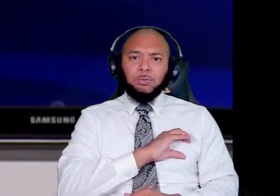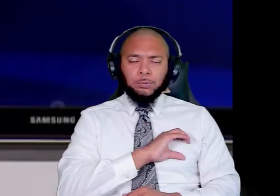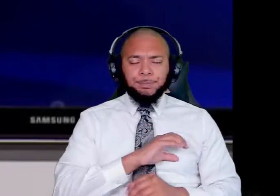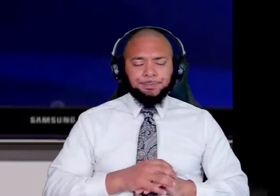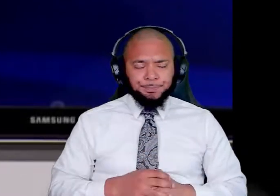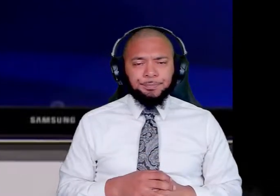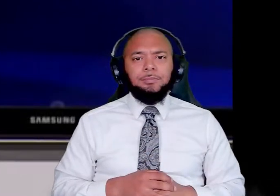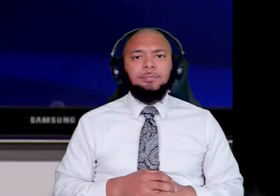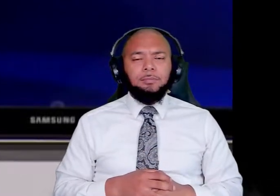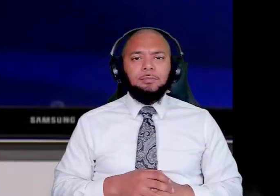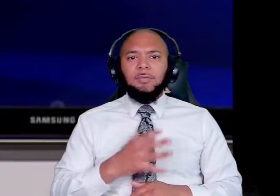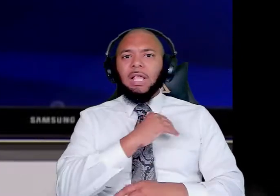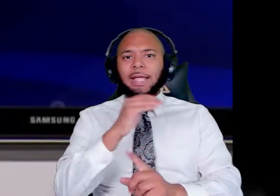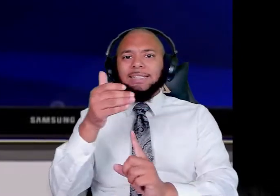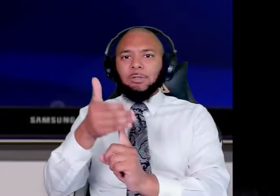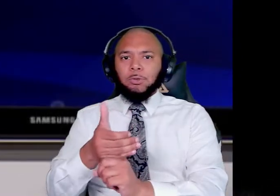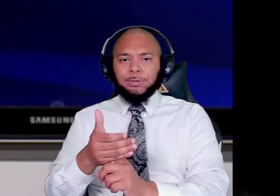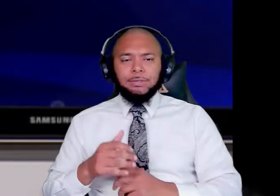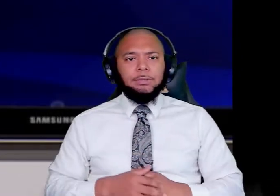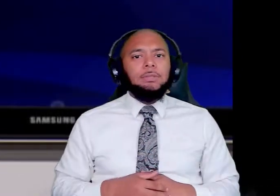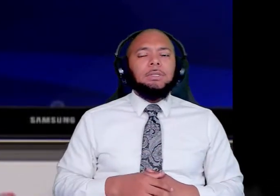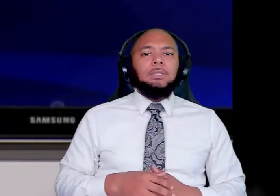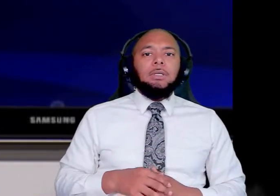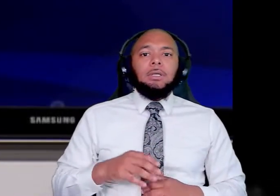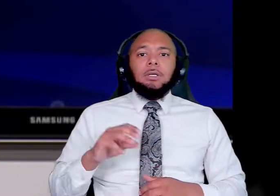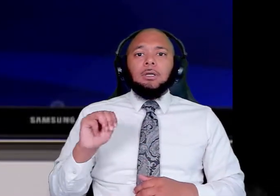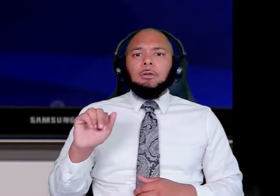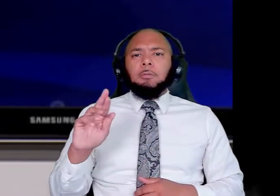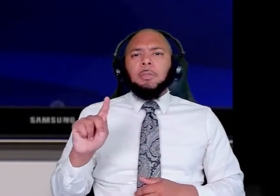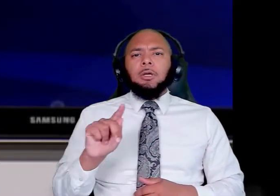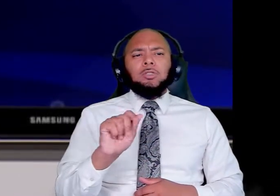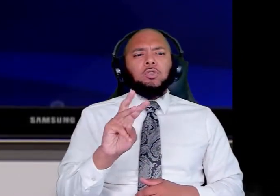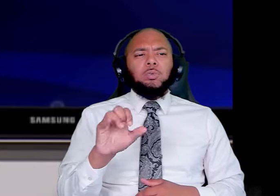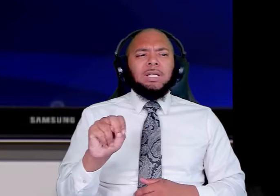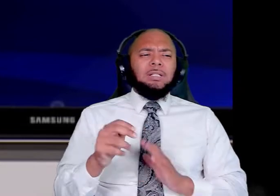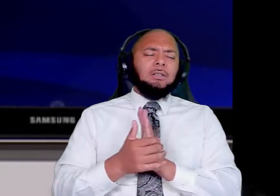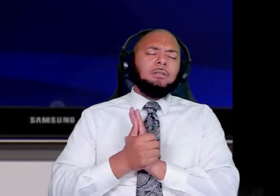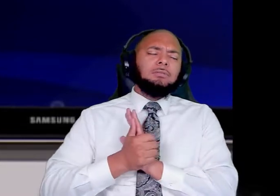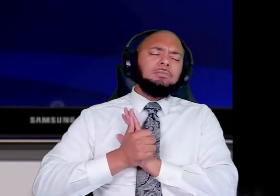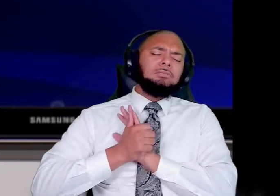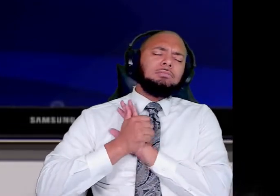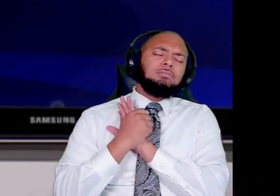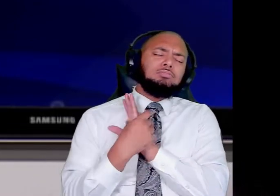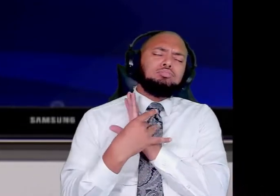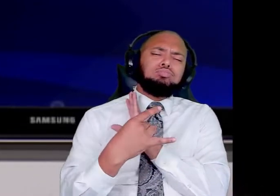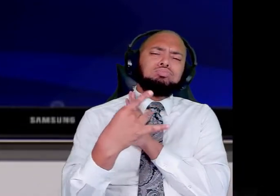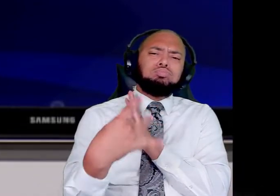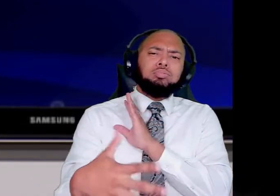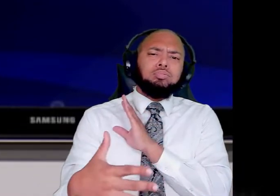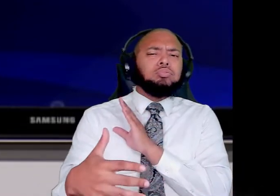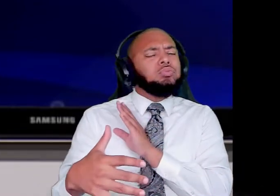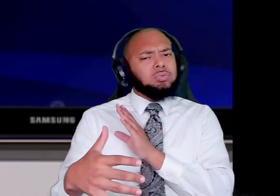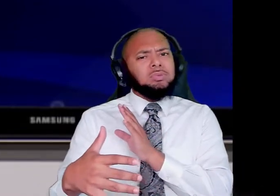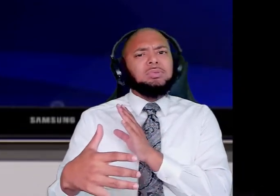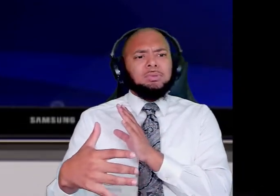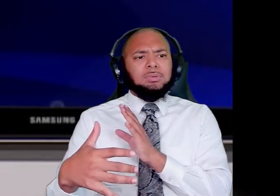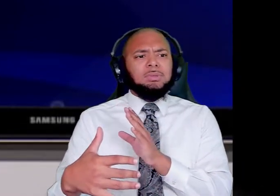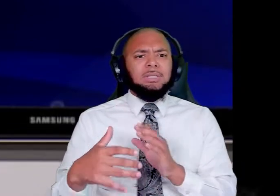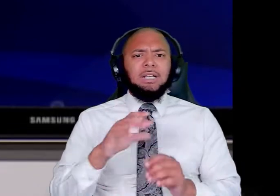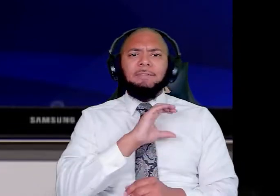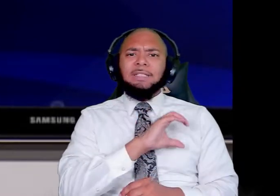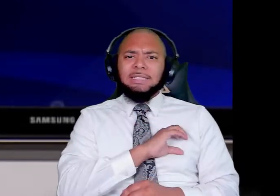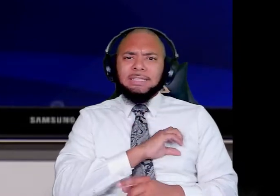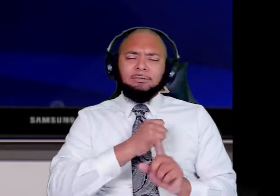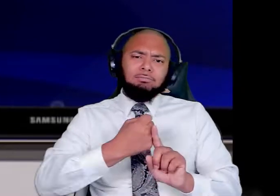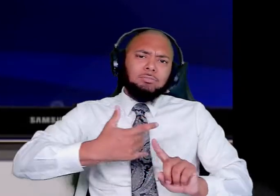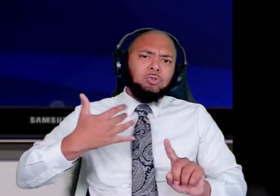and characterization. Mark Twain is a master at characterization and at revealing character, and I wanted to